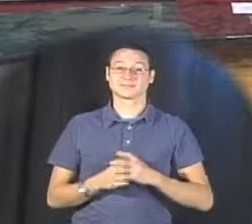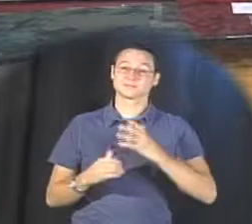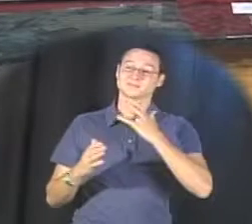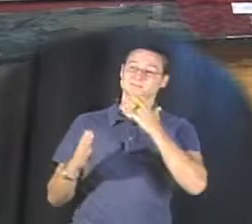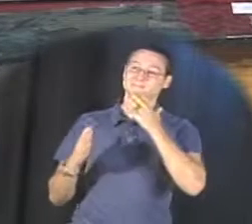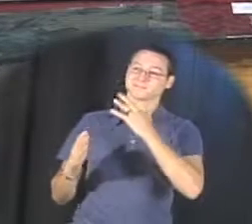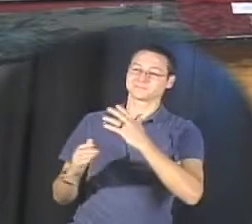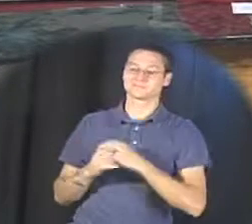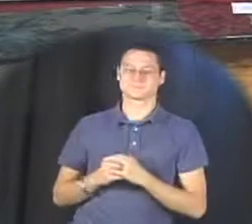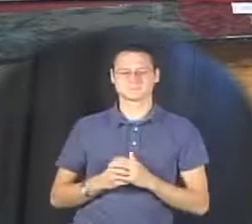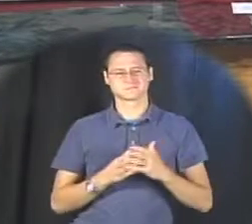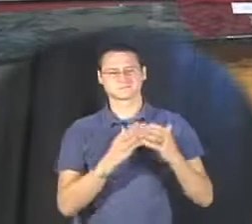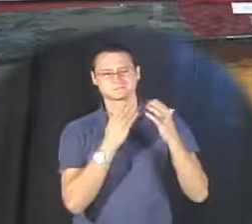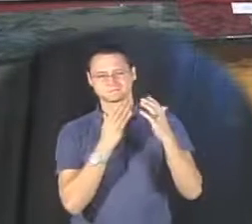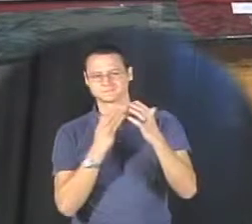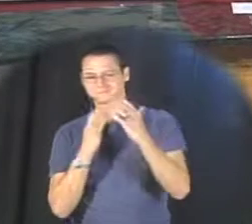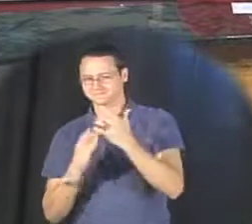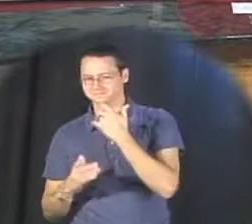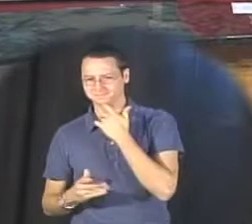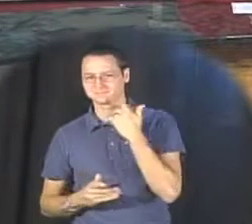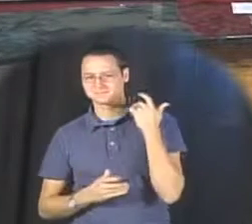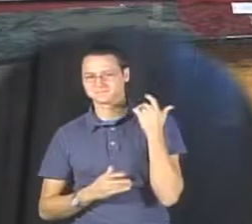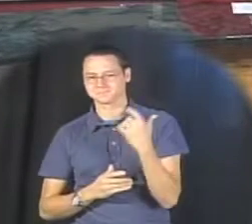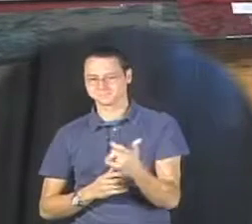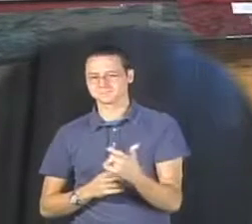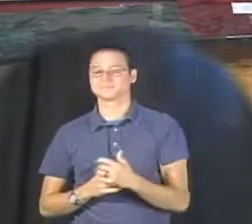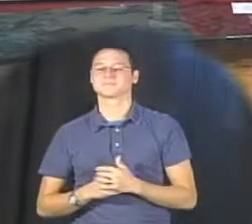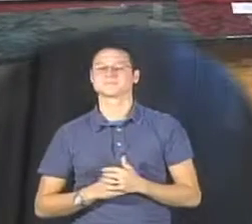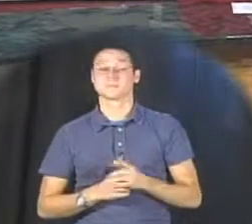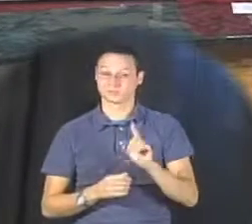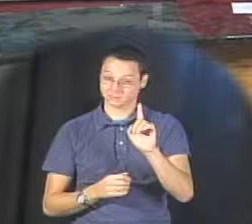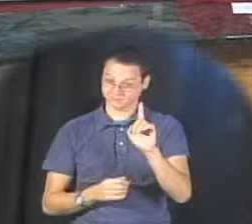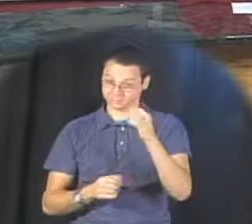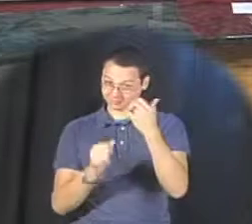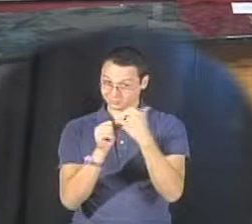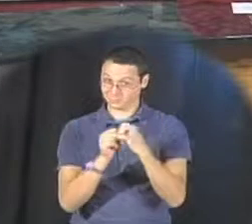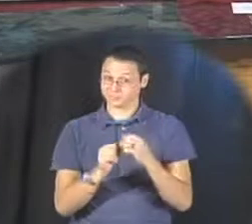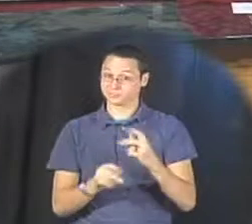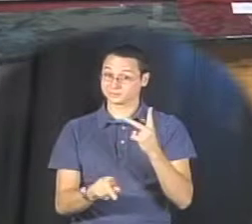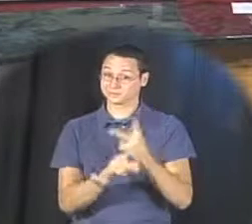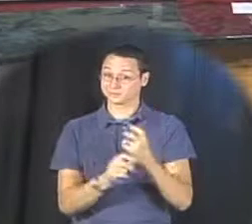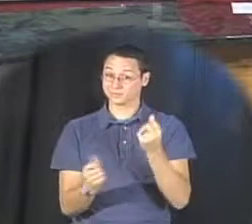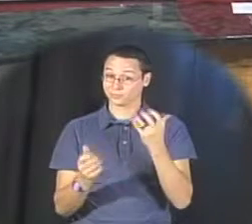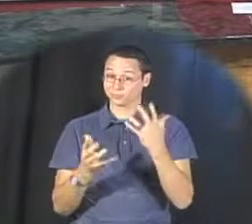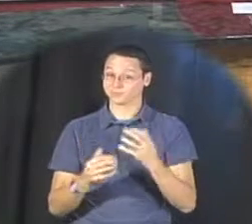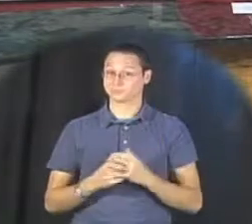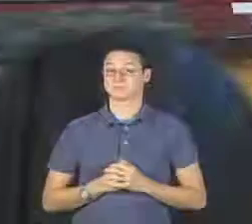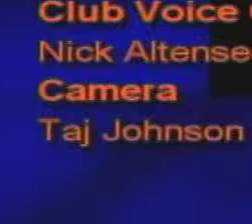Chase. Thank you, everyone, for watching BBC News Tuesday, and remember to stay warm.